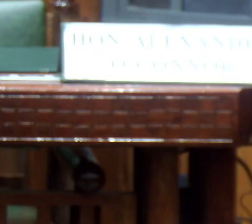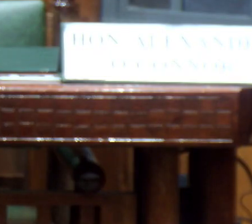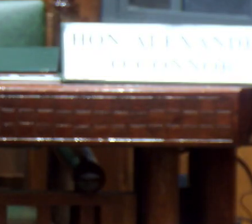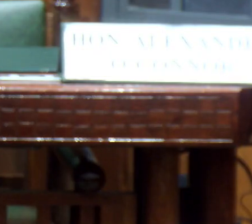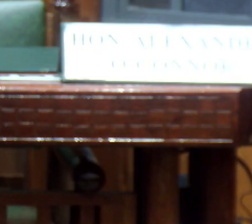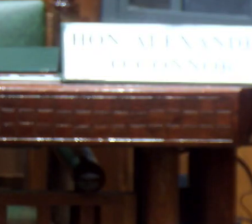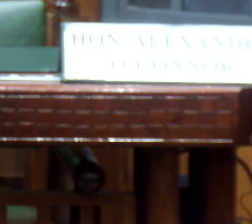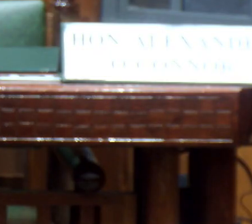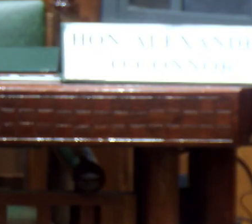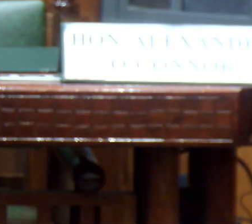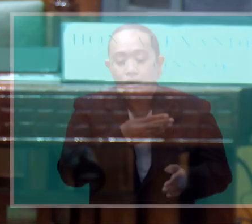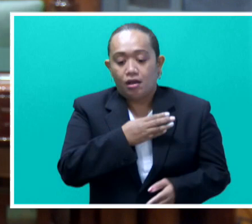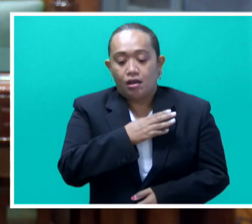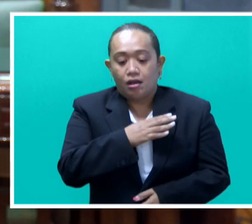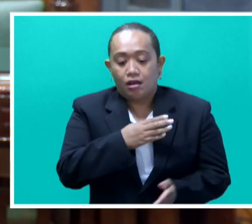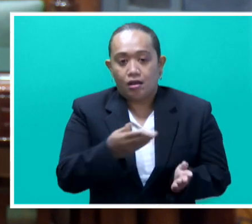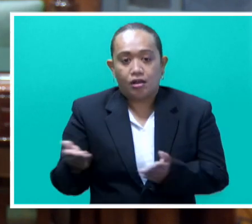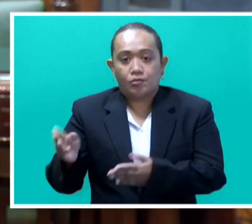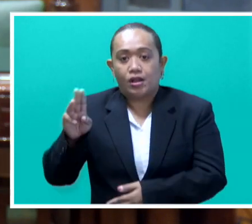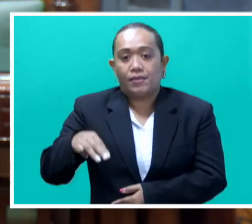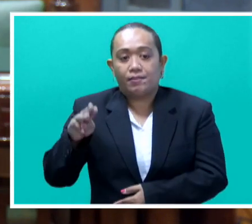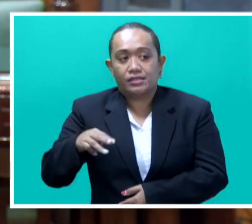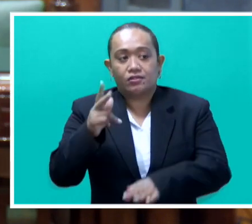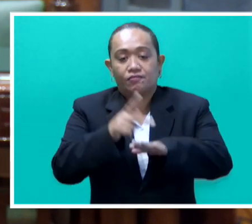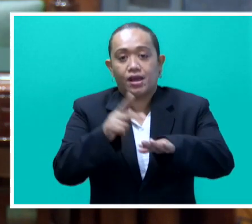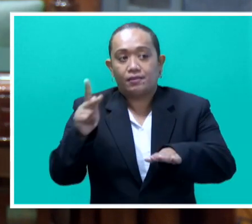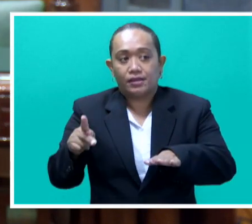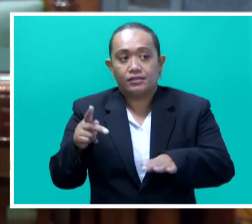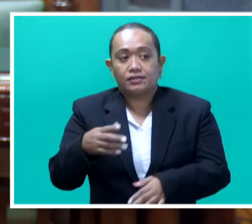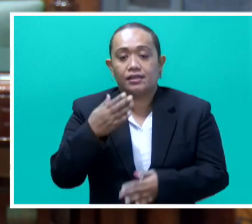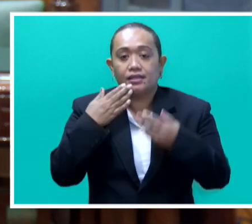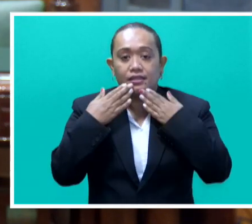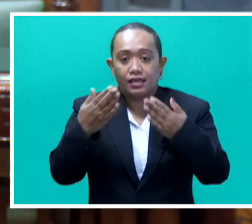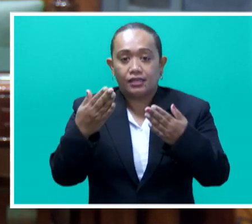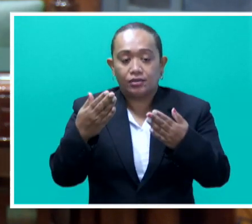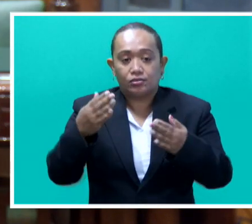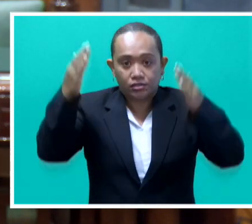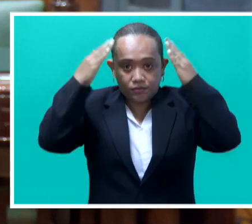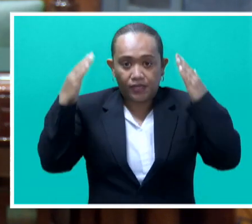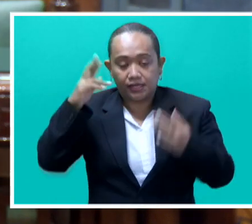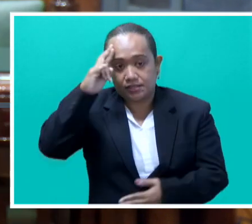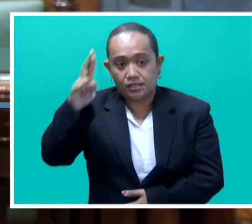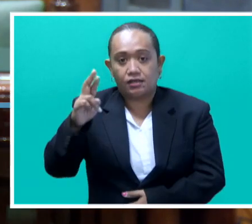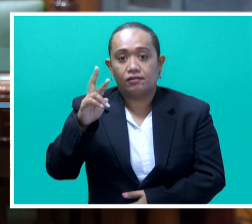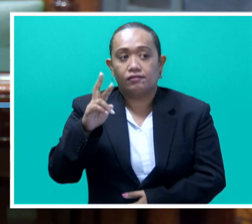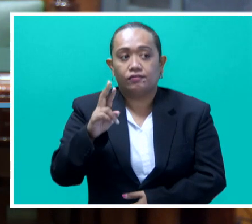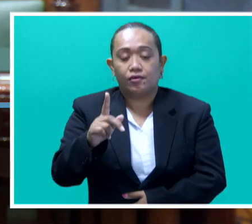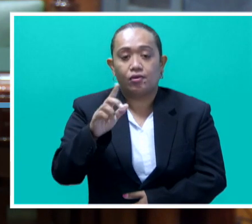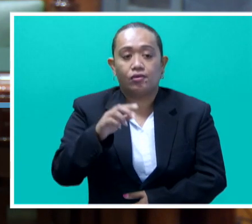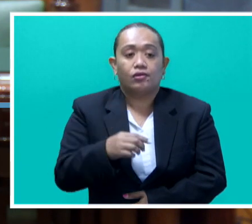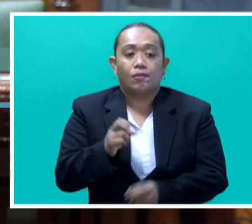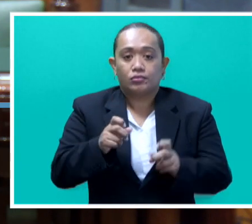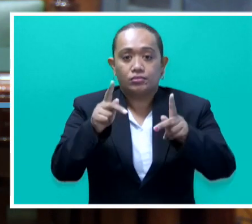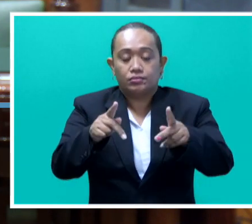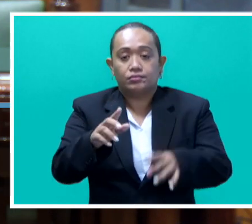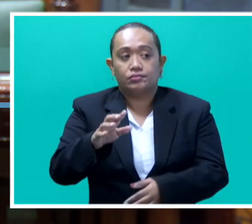Parliament, fellow Fijians. Thank you, Mr. Speaker, sir, for the opportunity to present my ministerial statement on the review of the town